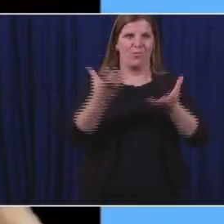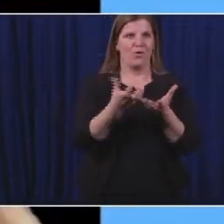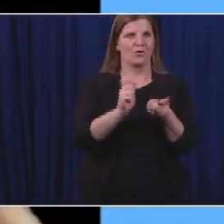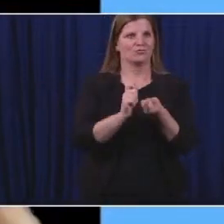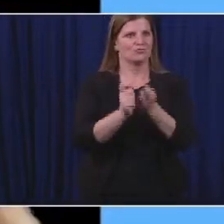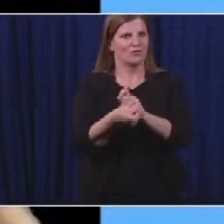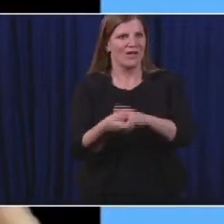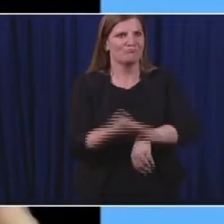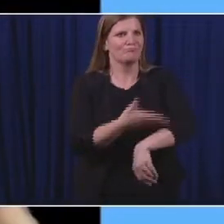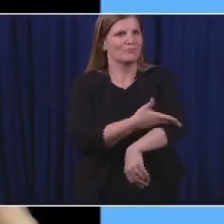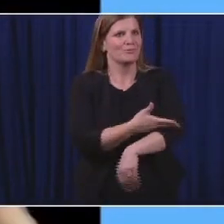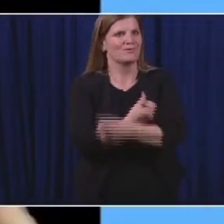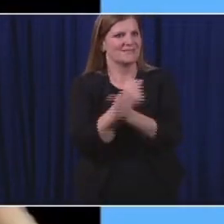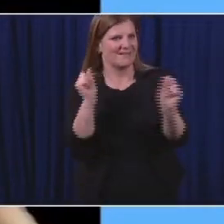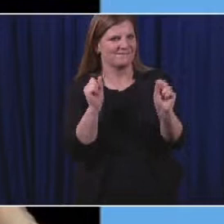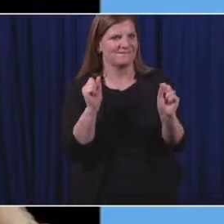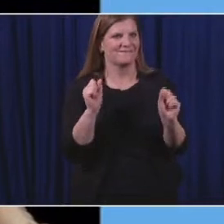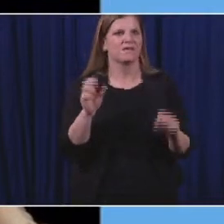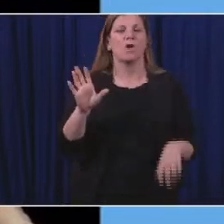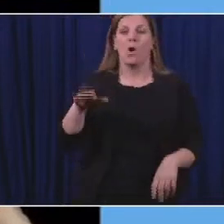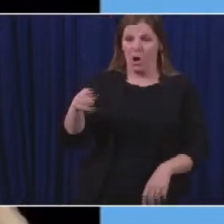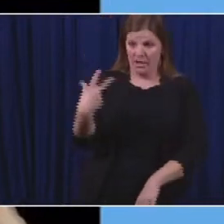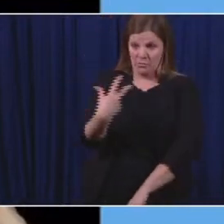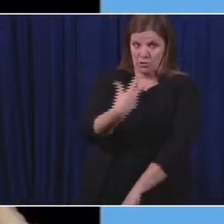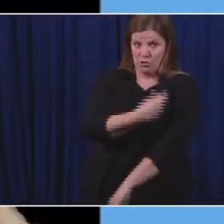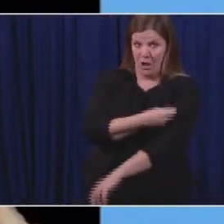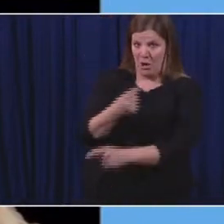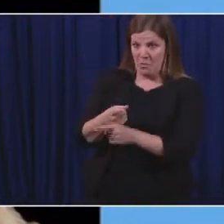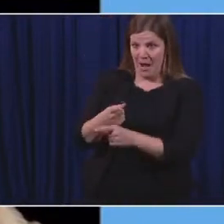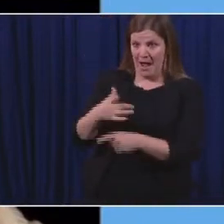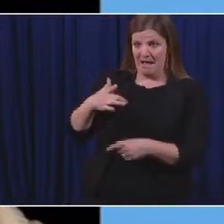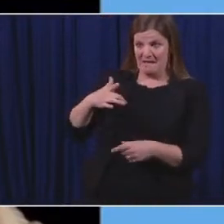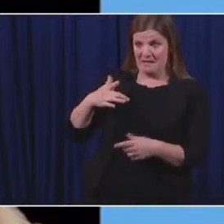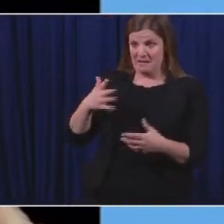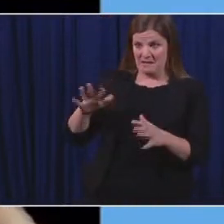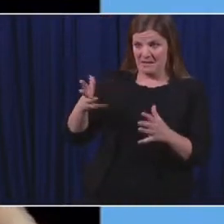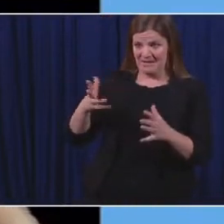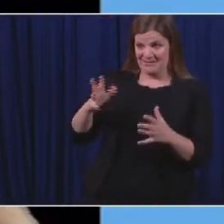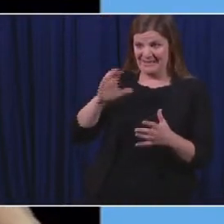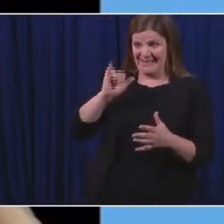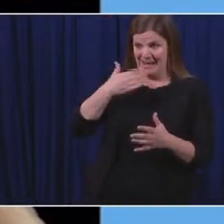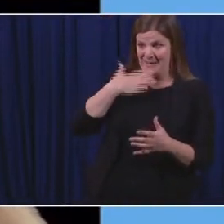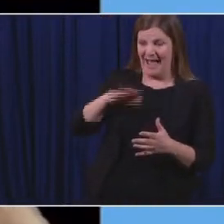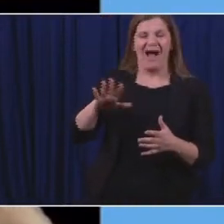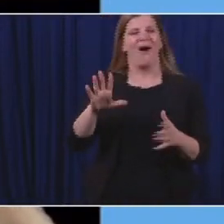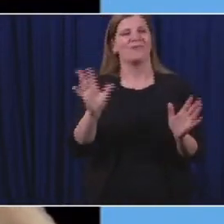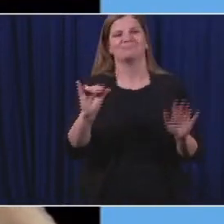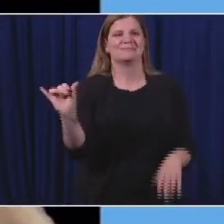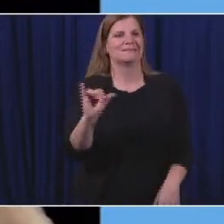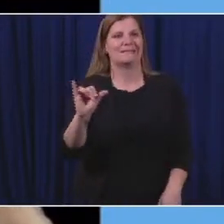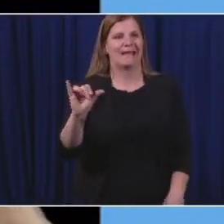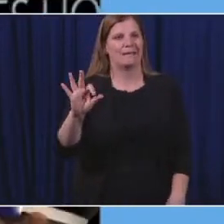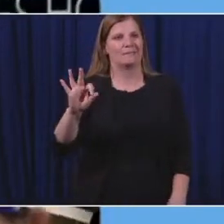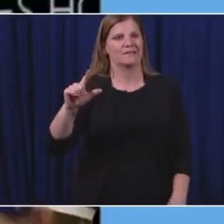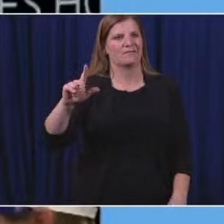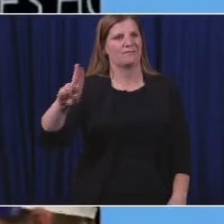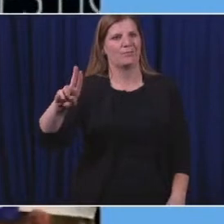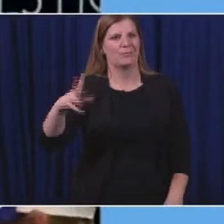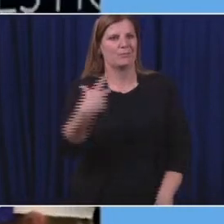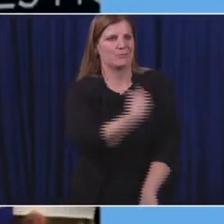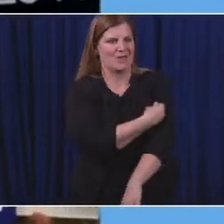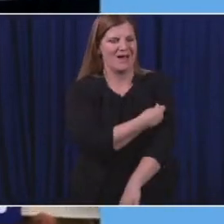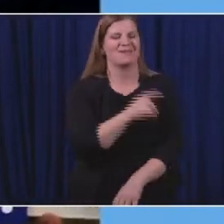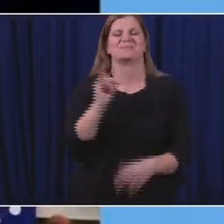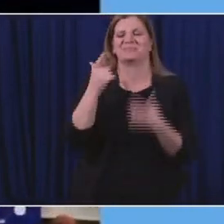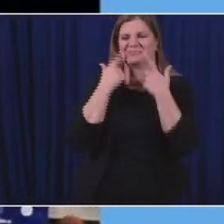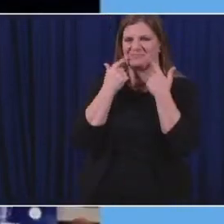uneventful shot, right? So, Oh yes, it's just like the flu shot. so tell us what you do a little. What do you